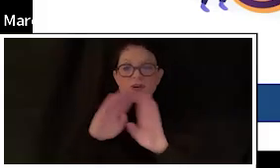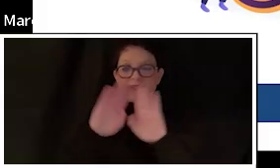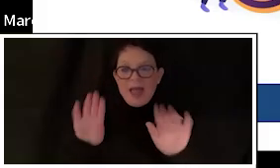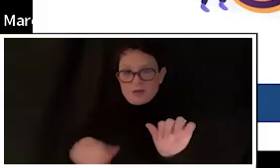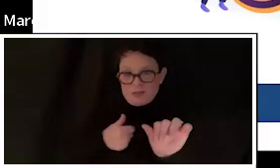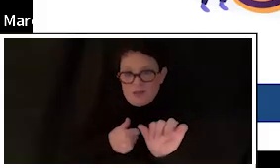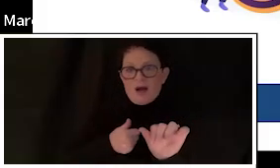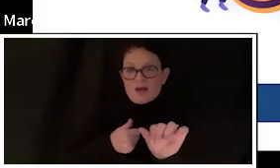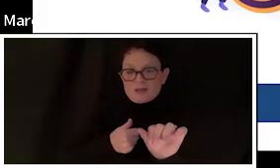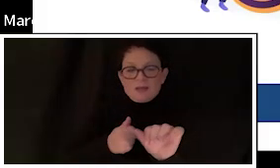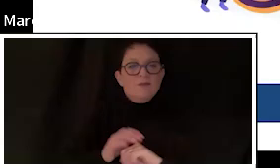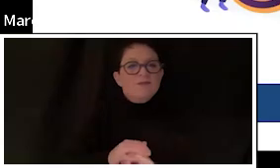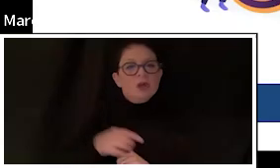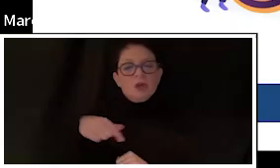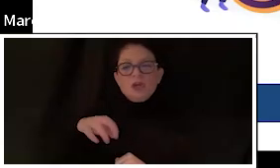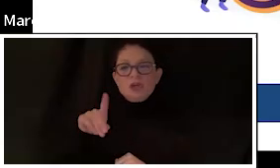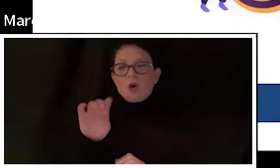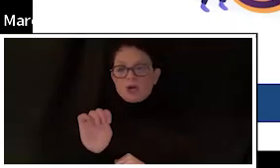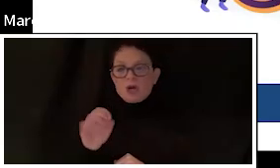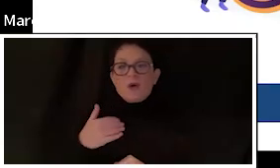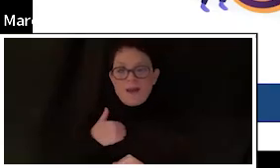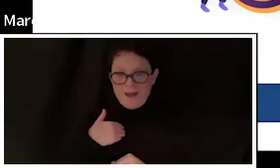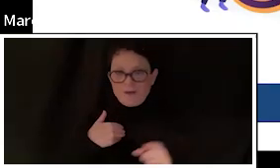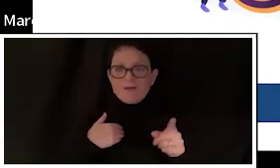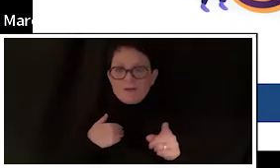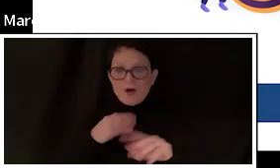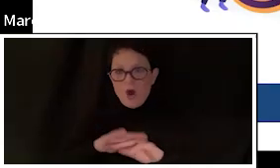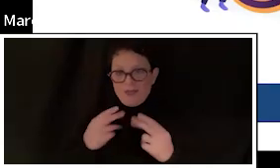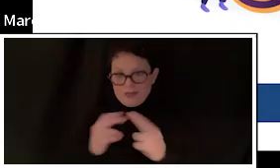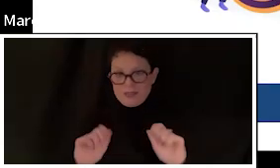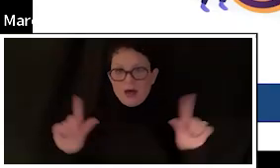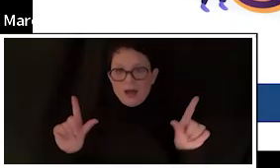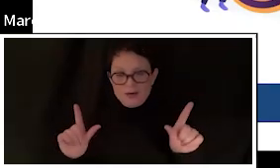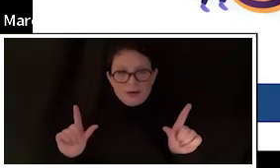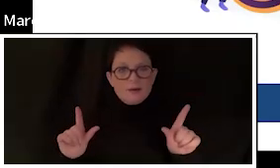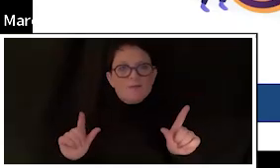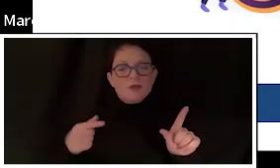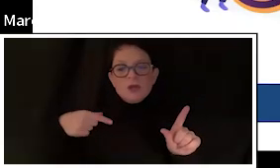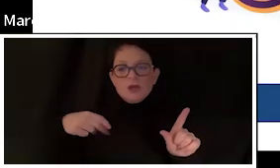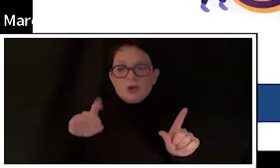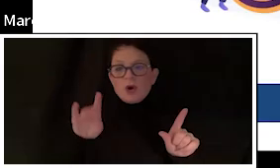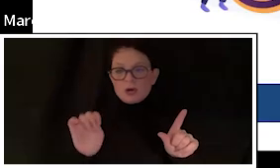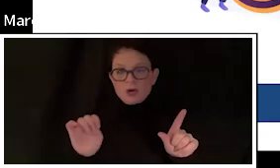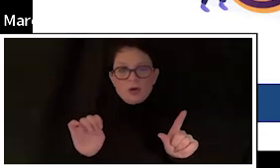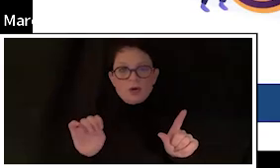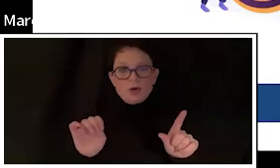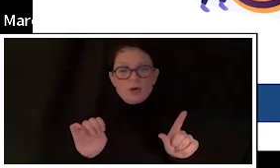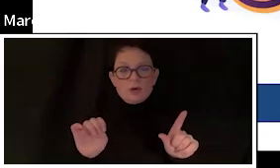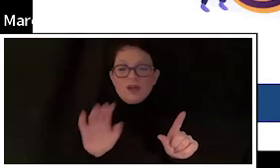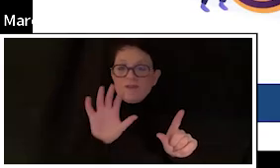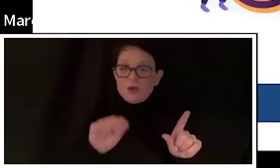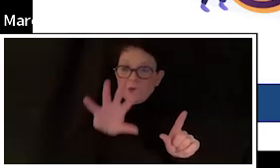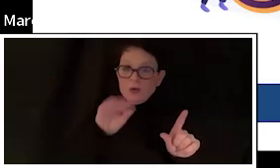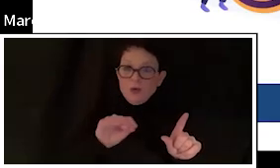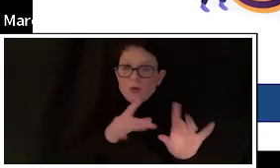house. There is a QR code on this slide, and that QR code will take you to